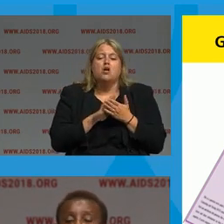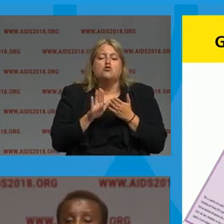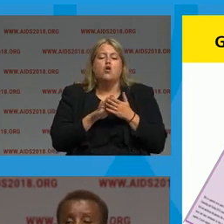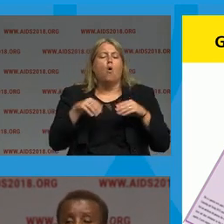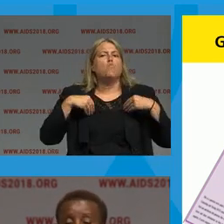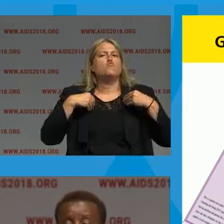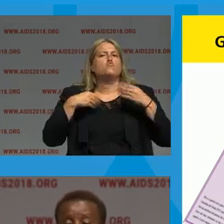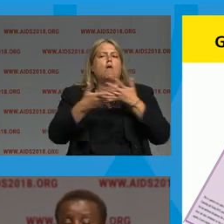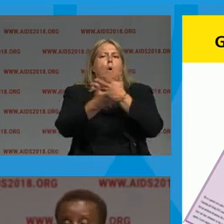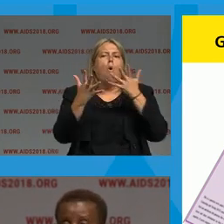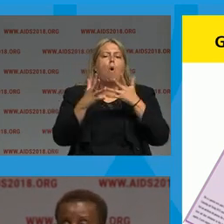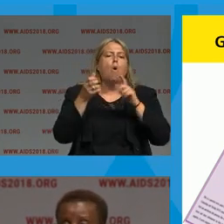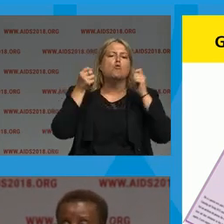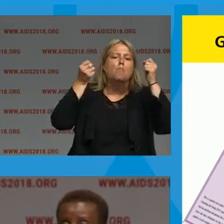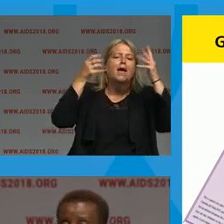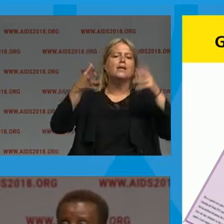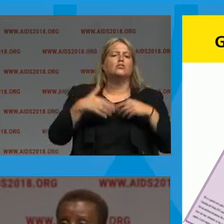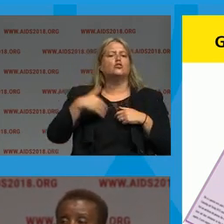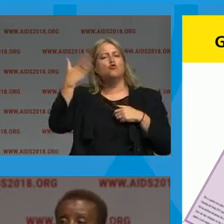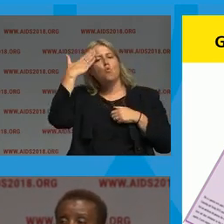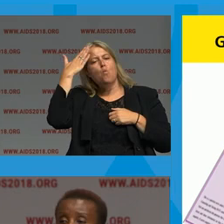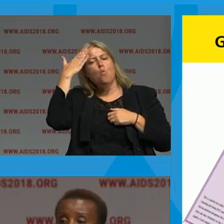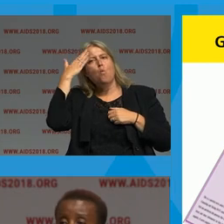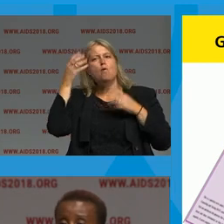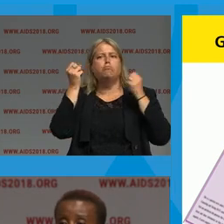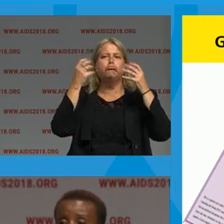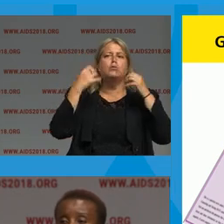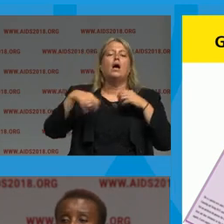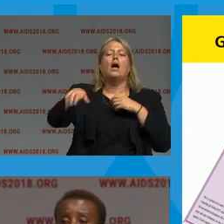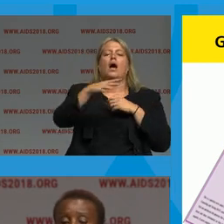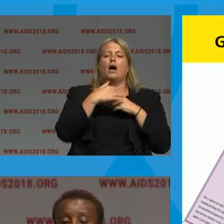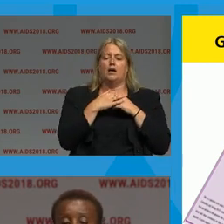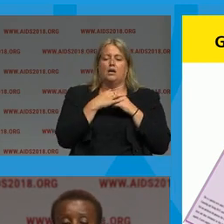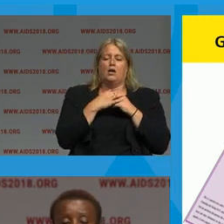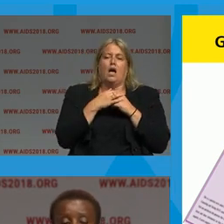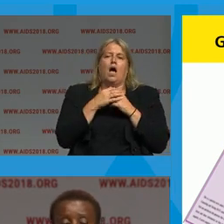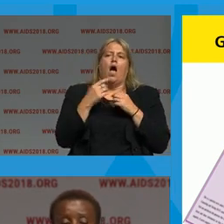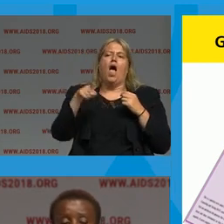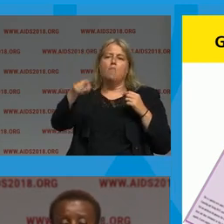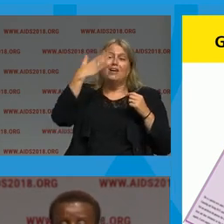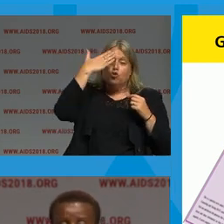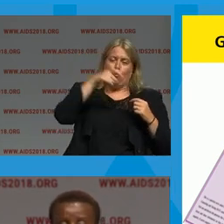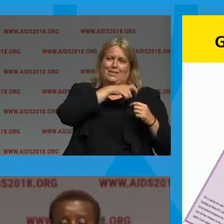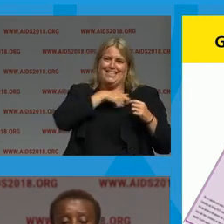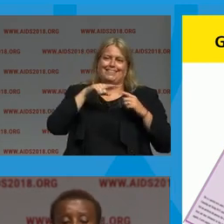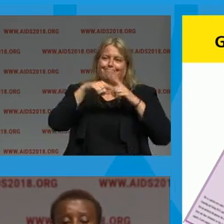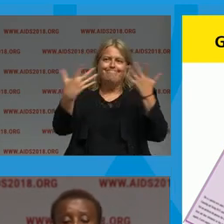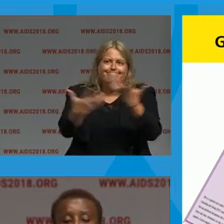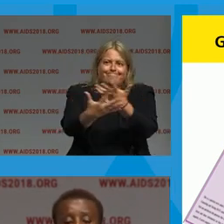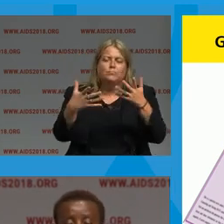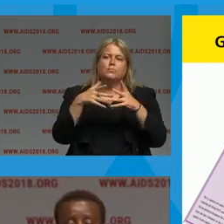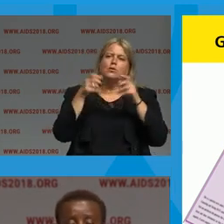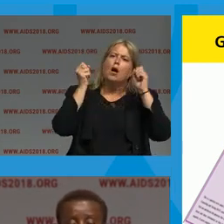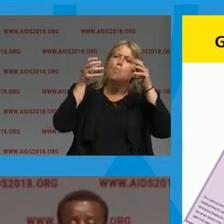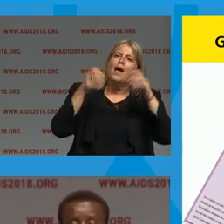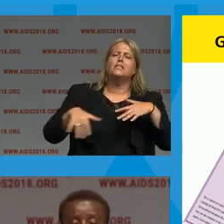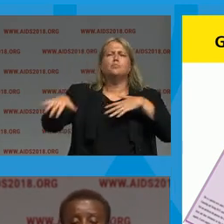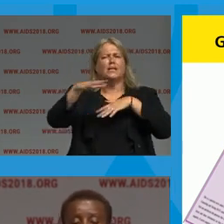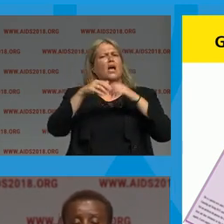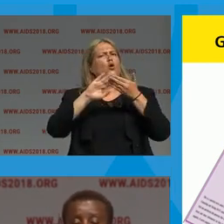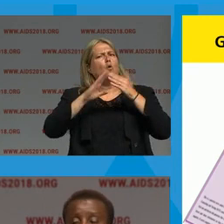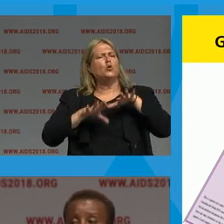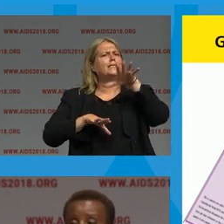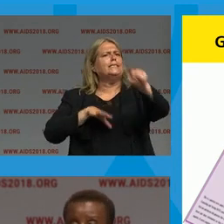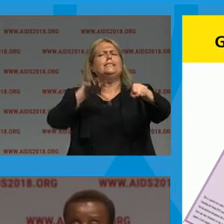we had community testing and counseling. We had people and community-led action going out and reaching